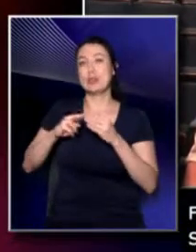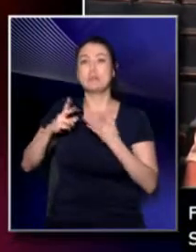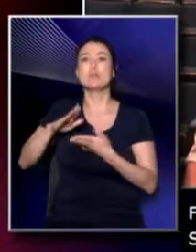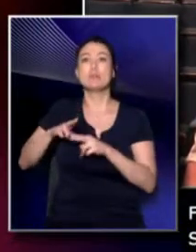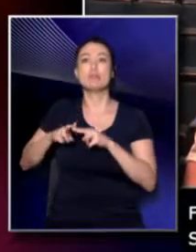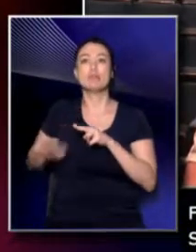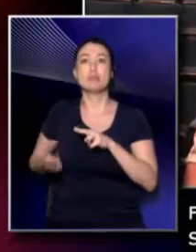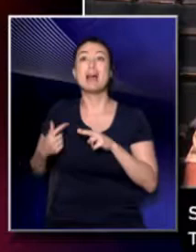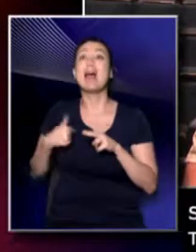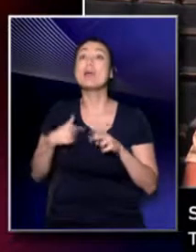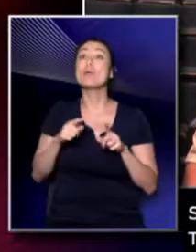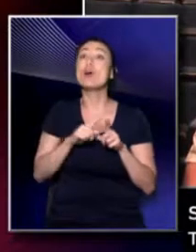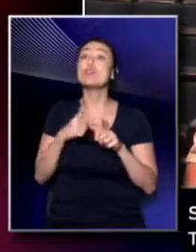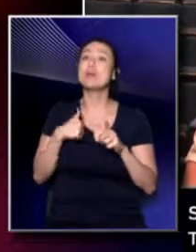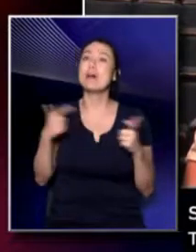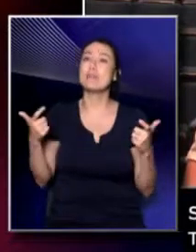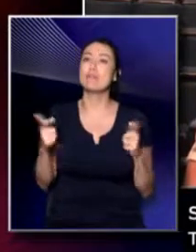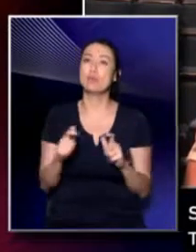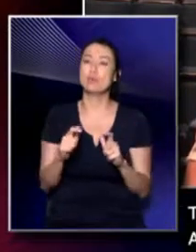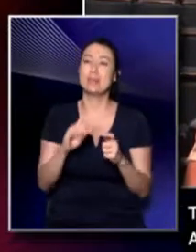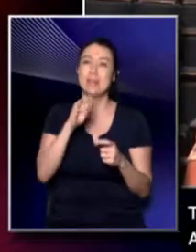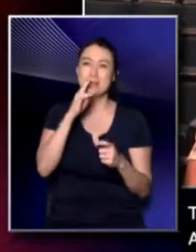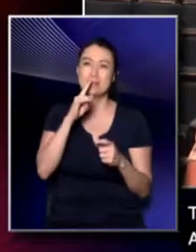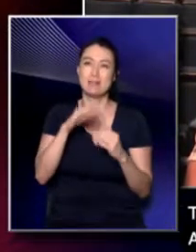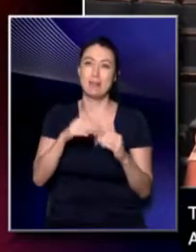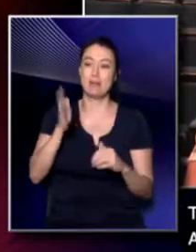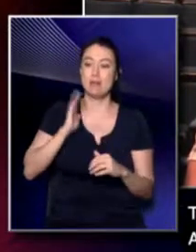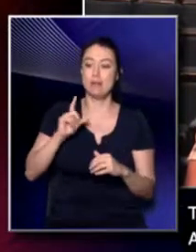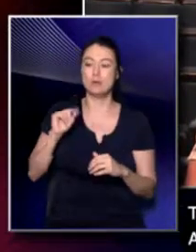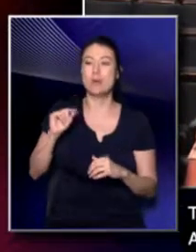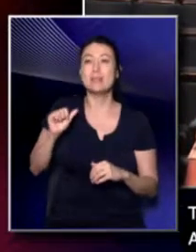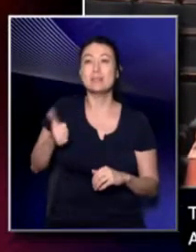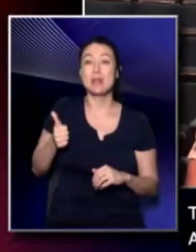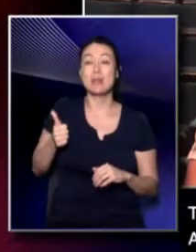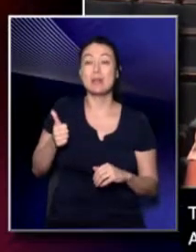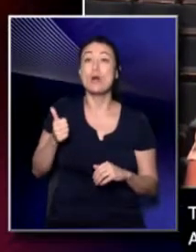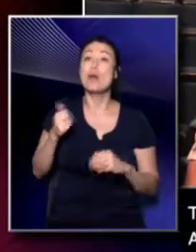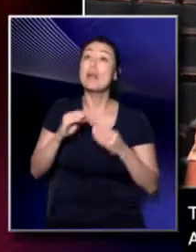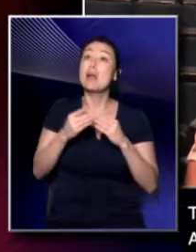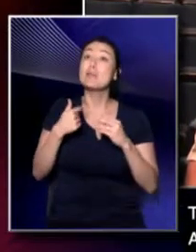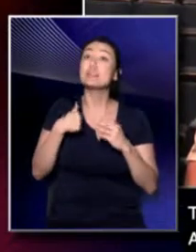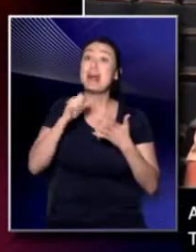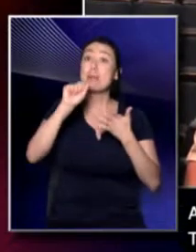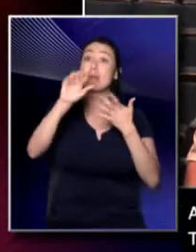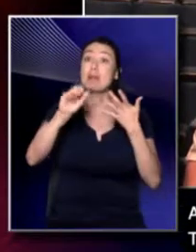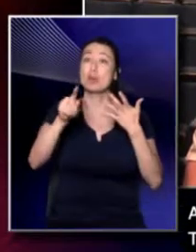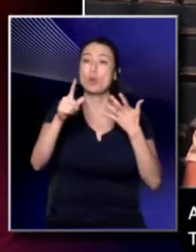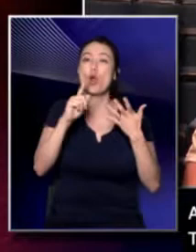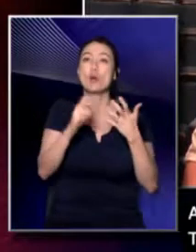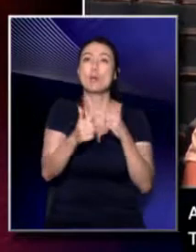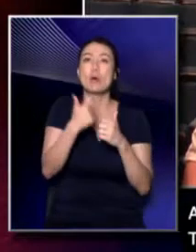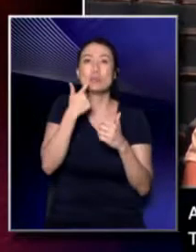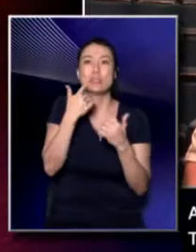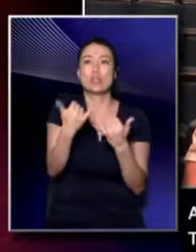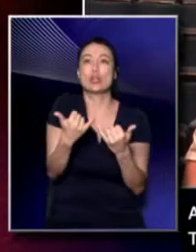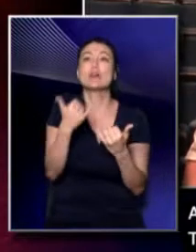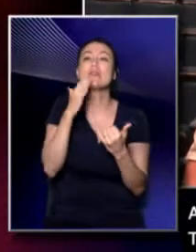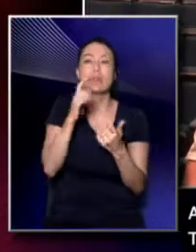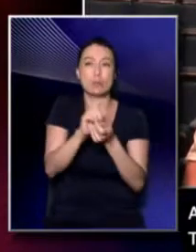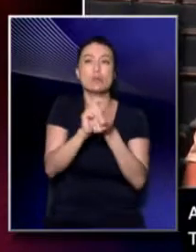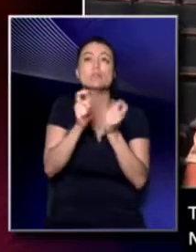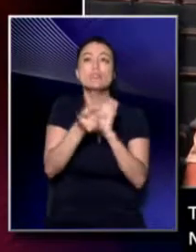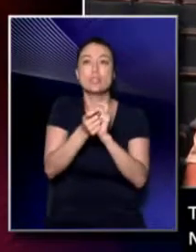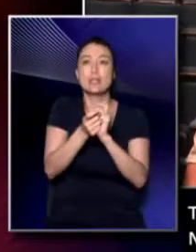have fewer kids now than we had in 2010. Now, the numbers that I'm giving to you are the most current numbers. They will change as we get